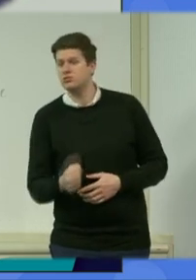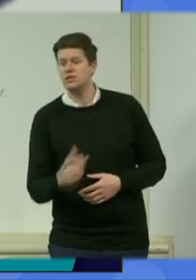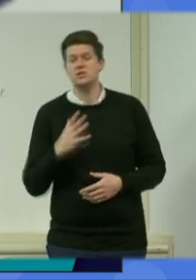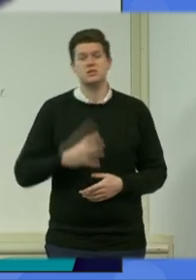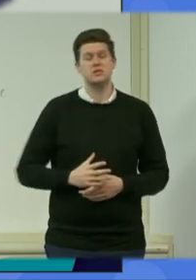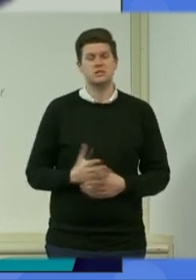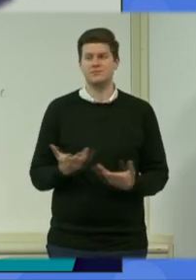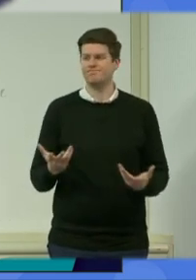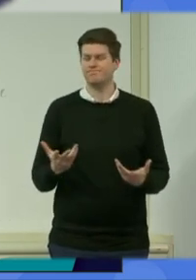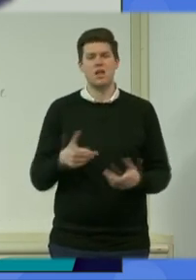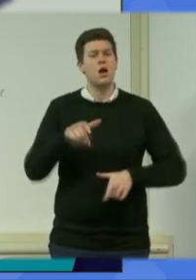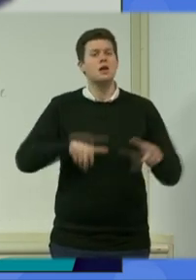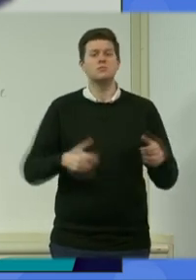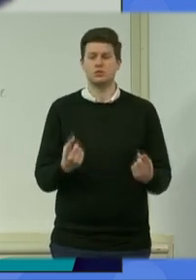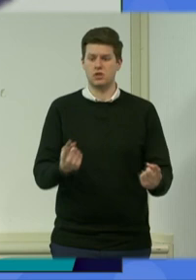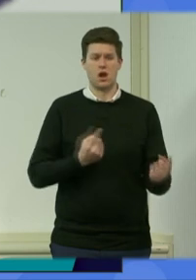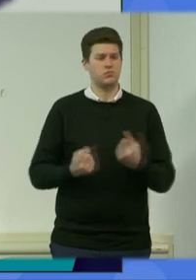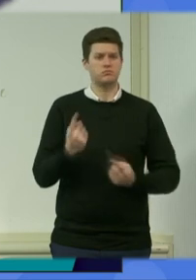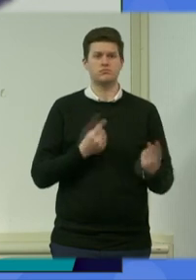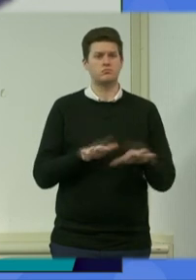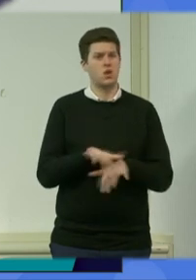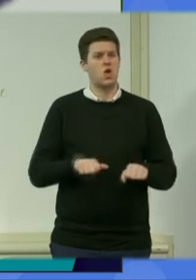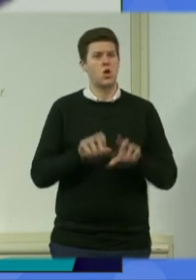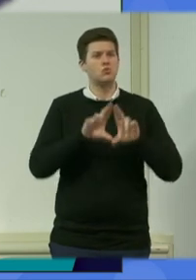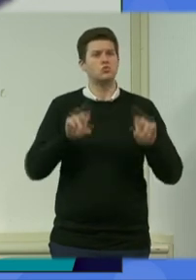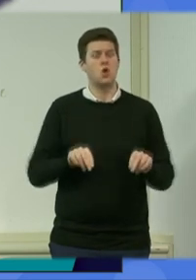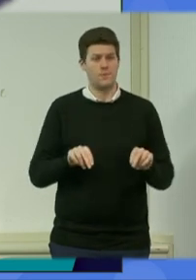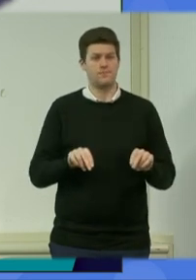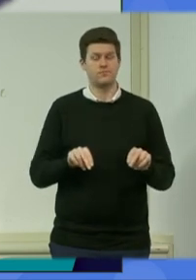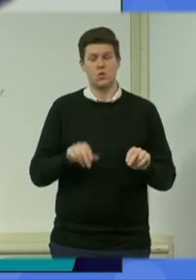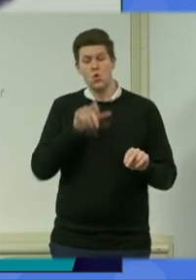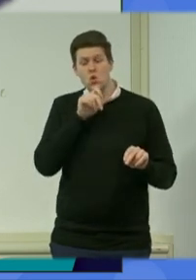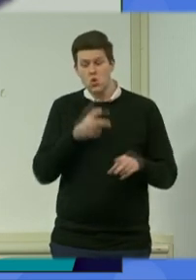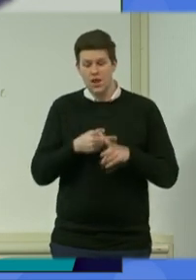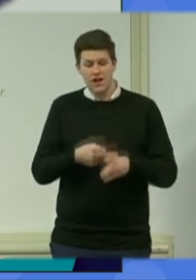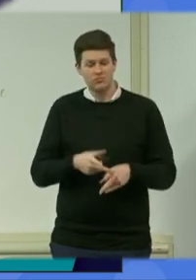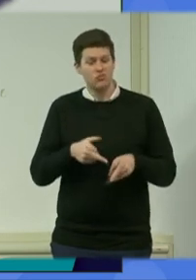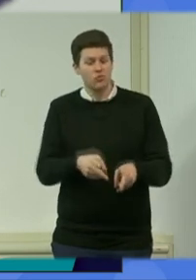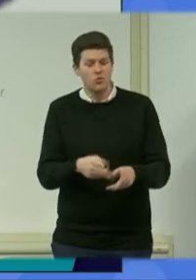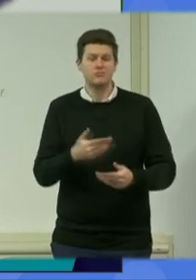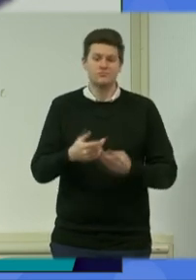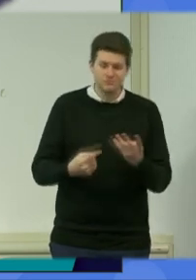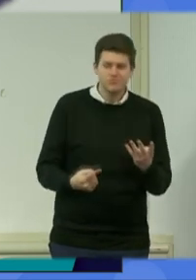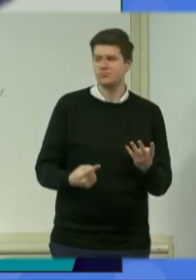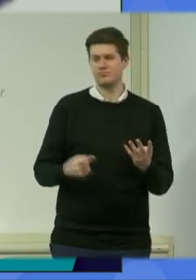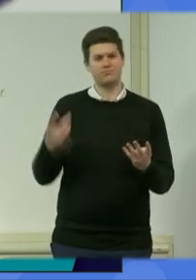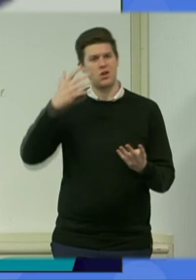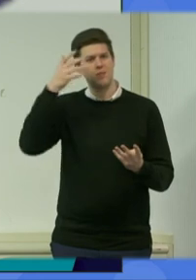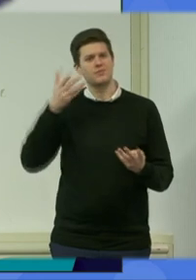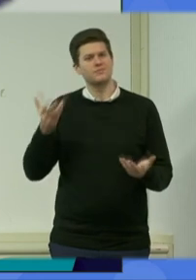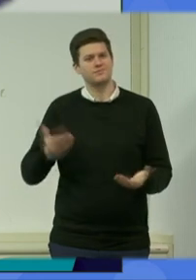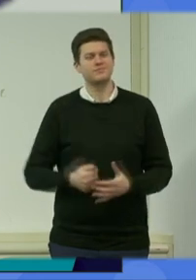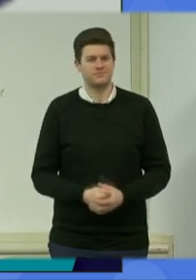deliver the goods to the back of the store. And only the state can do that. The state builds and manages those for us. So we have to pay tax in order for our businesses to work at